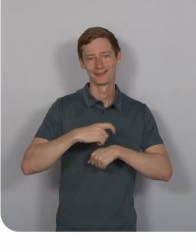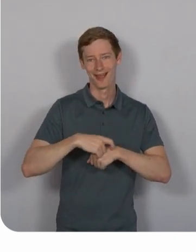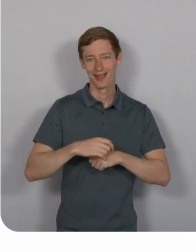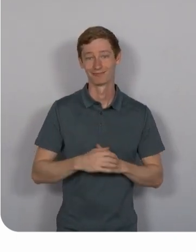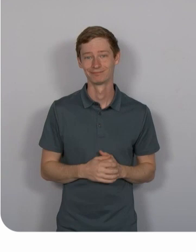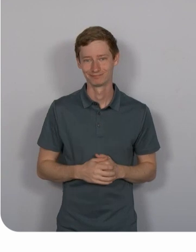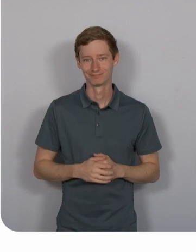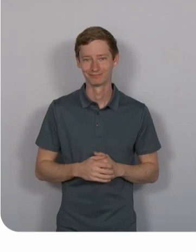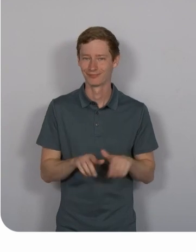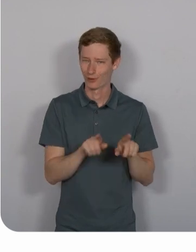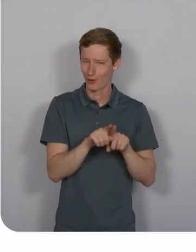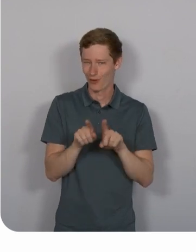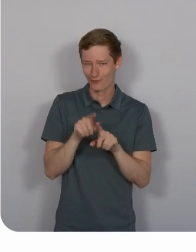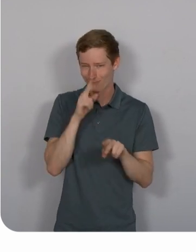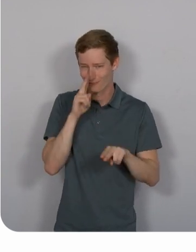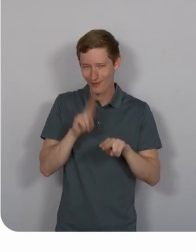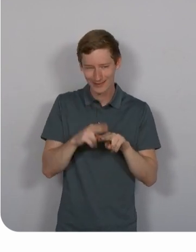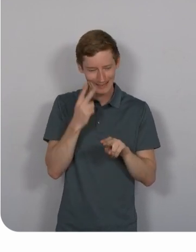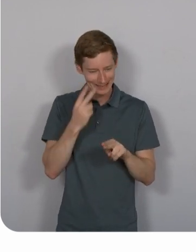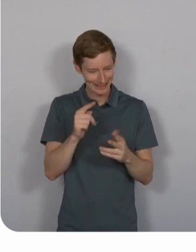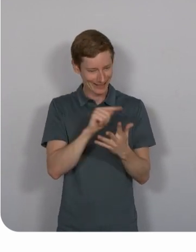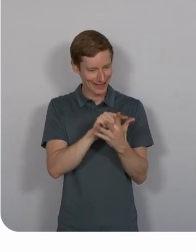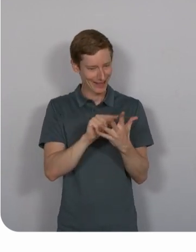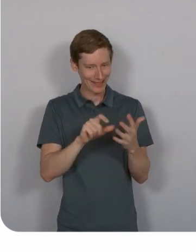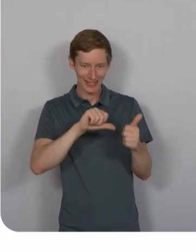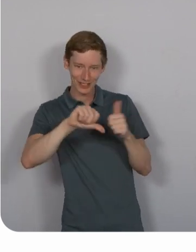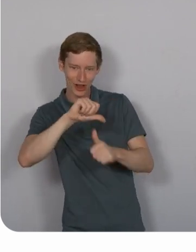also think it's going to be fun to watch them interact with each other, too.